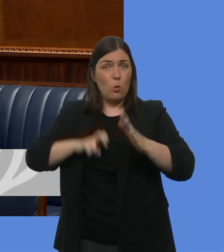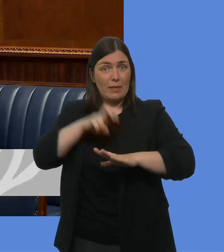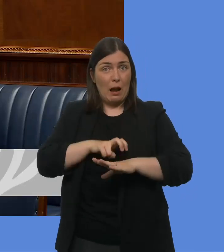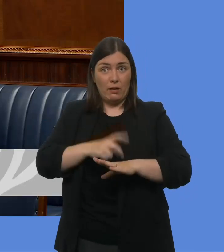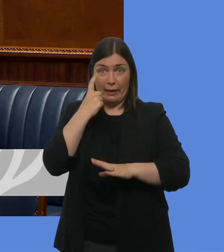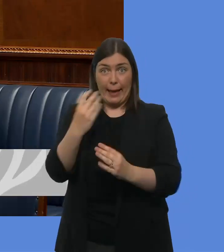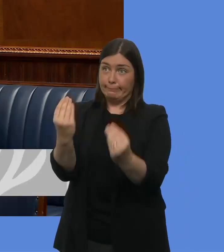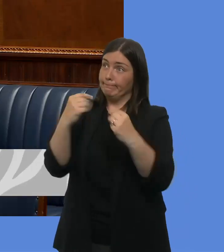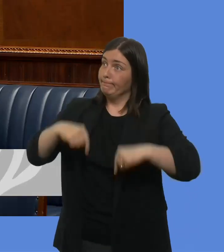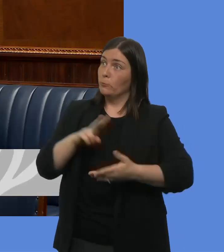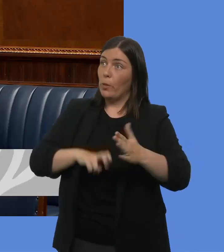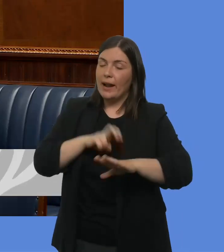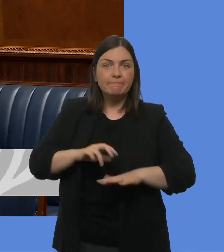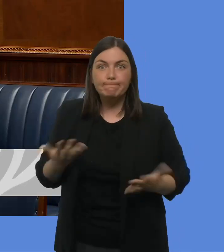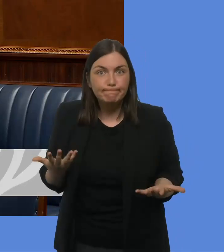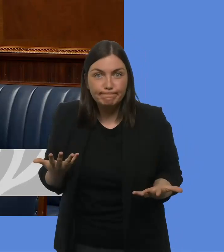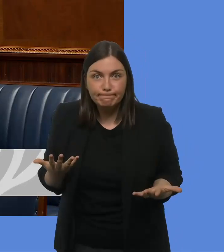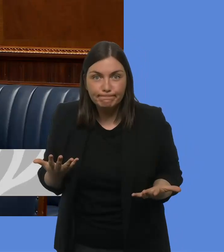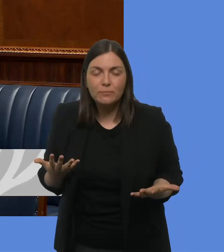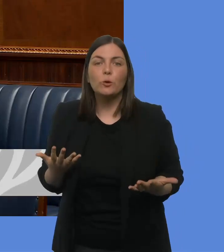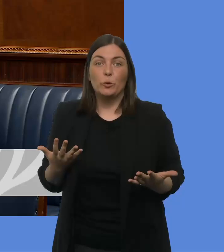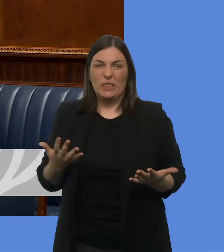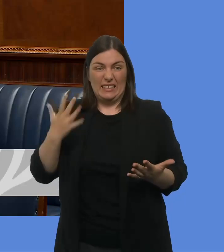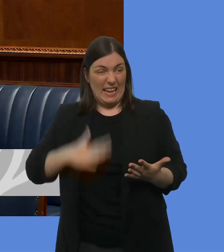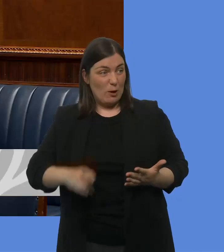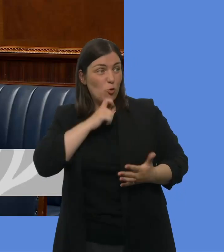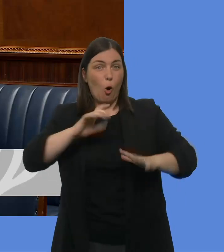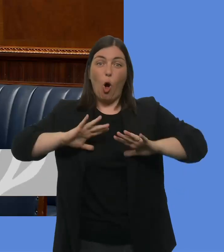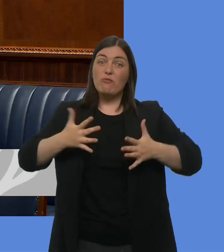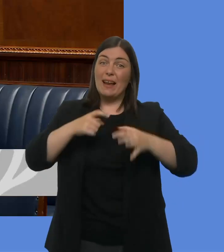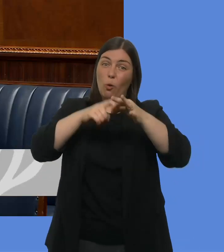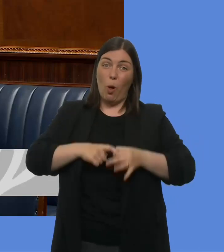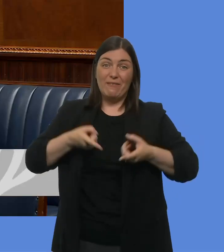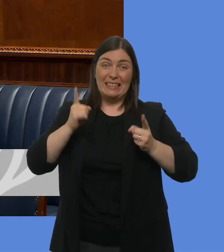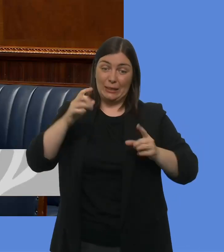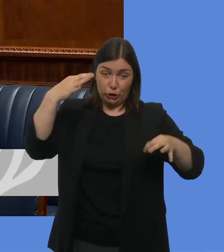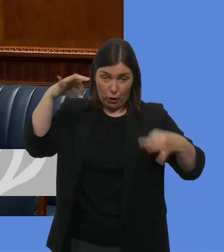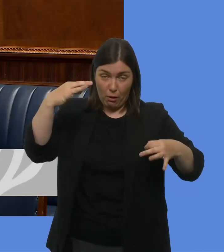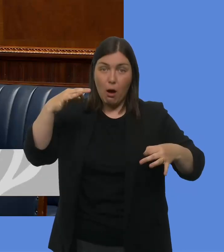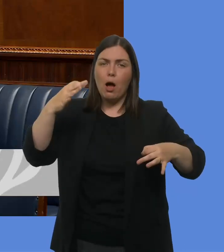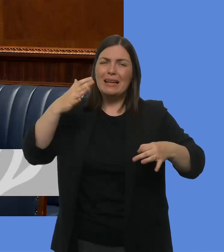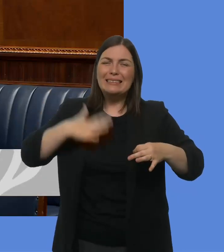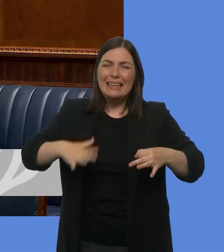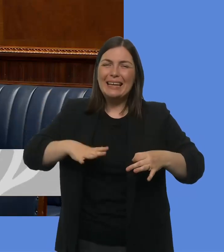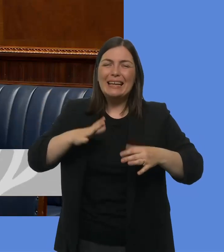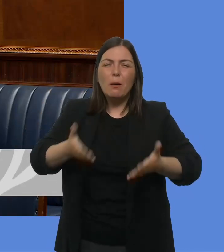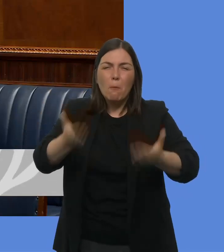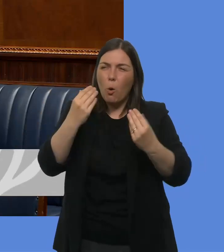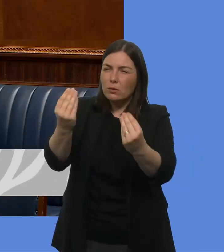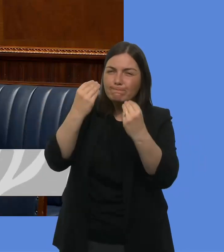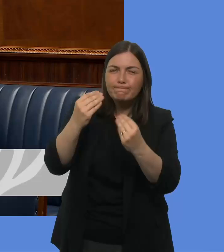need, we're going to either need qualified teachers to travel across the water to GB for the postgraduate qualification, or we